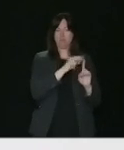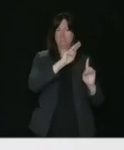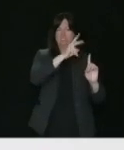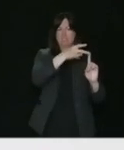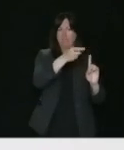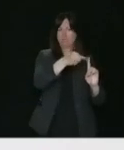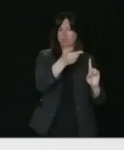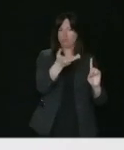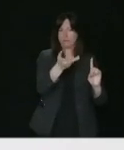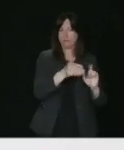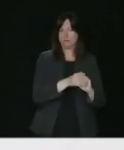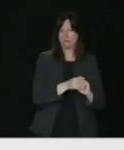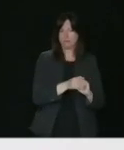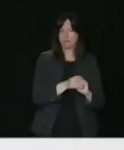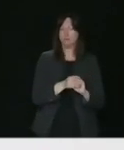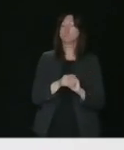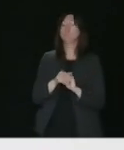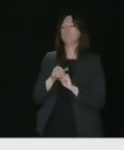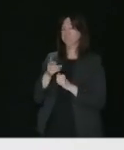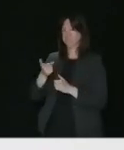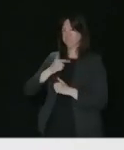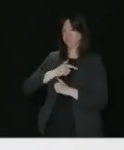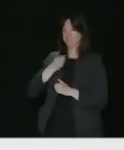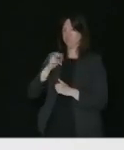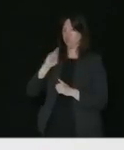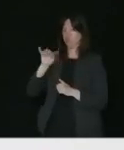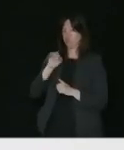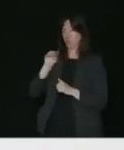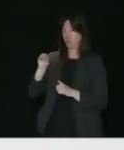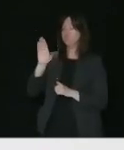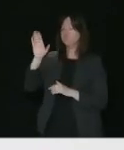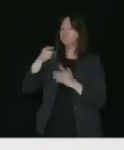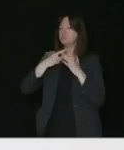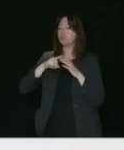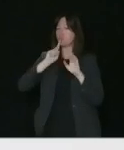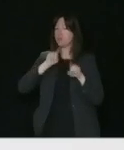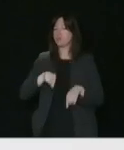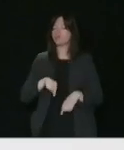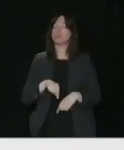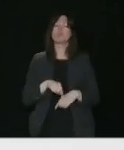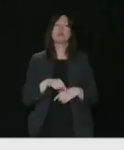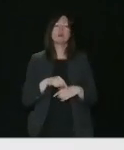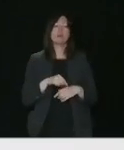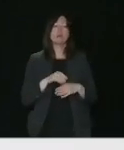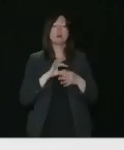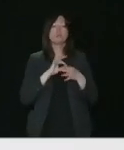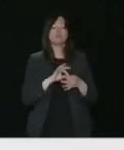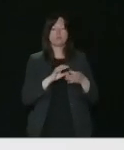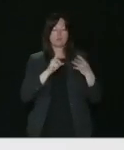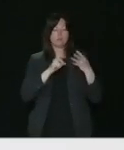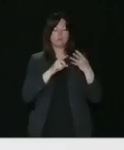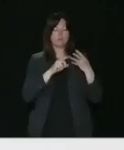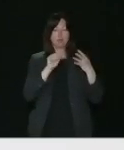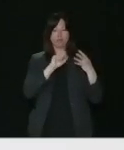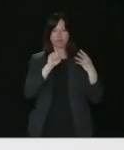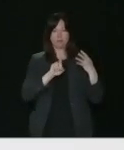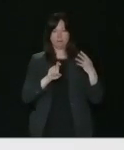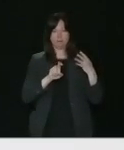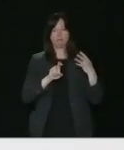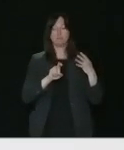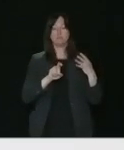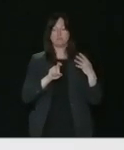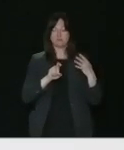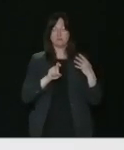Okay, it's a Dr. Njoo. I'll take that question. I'll start off. First of all, in terms of the AstraZeneca